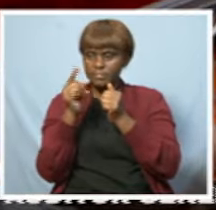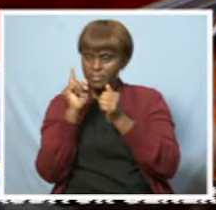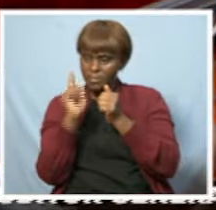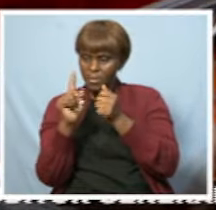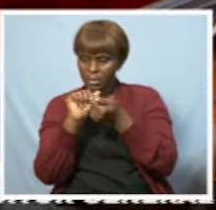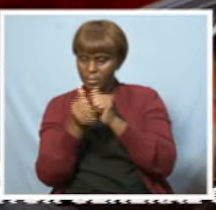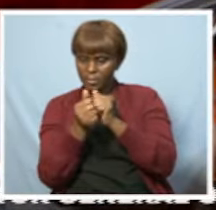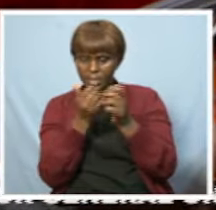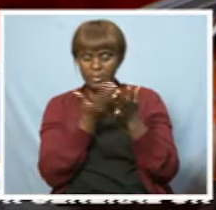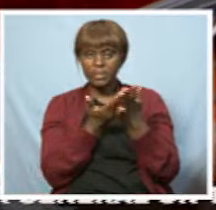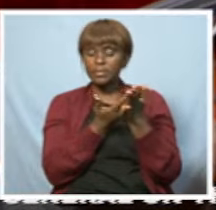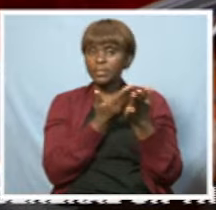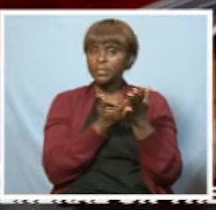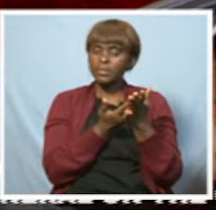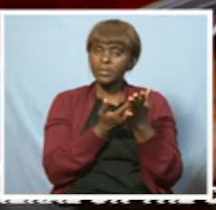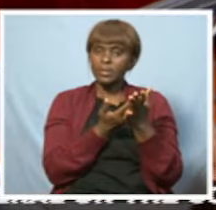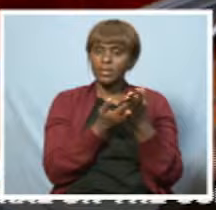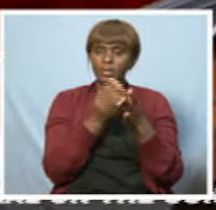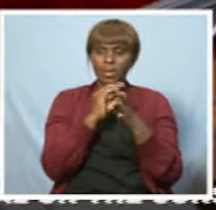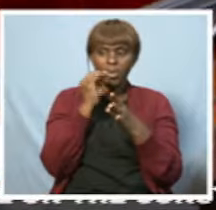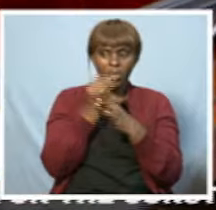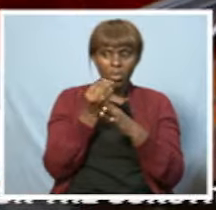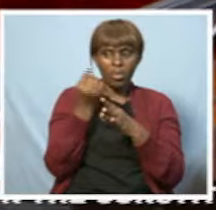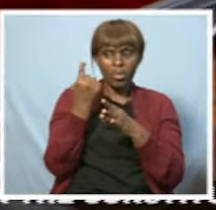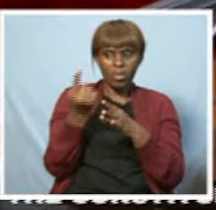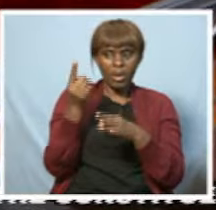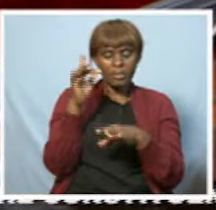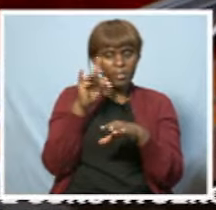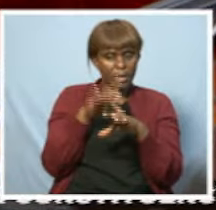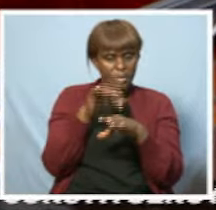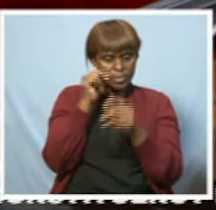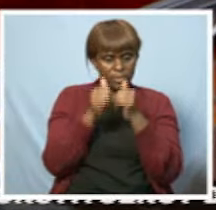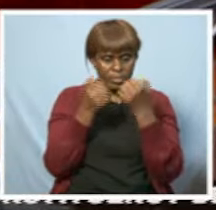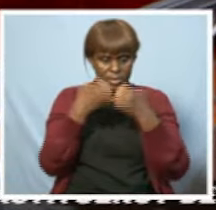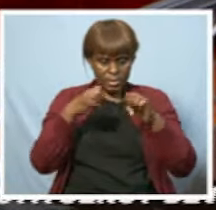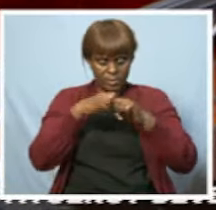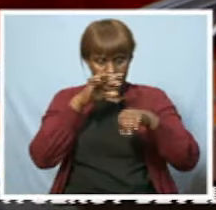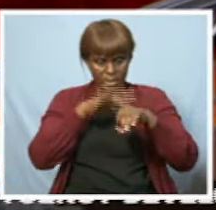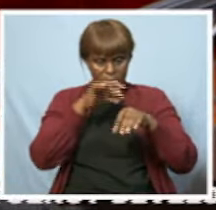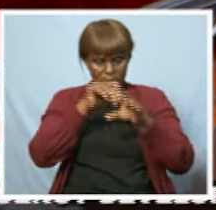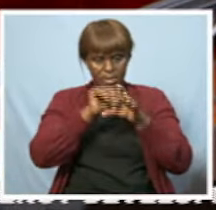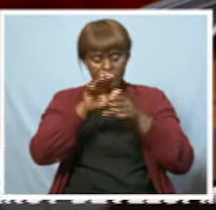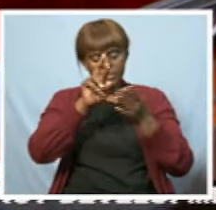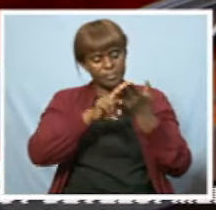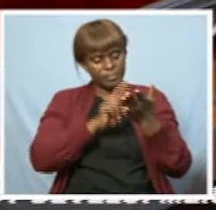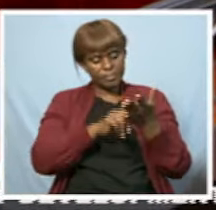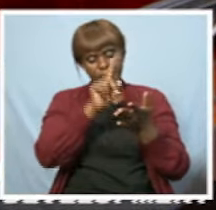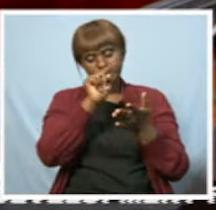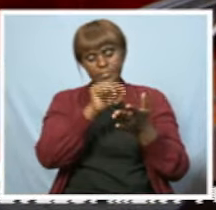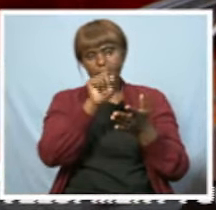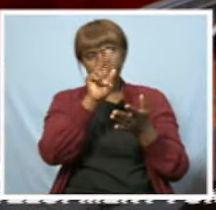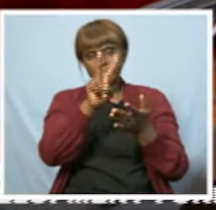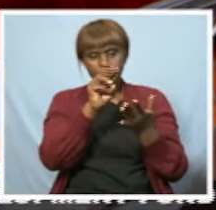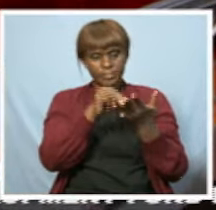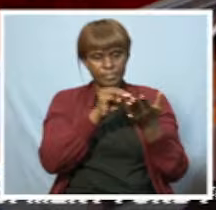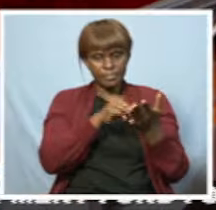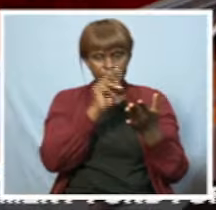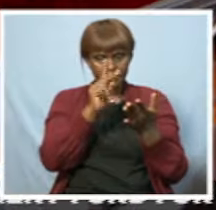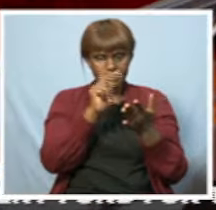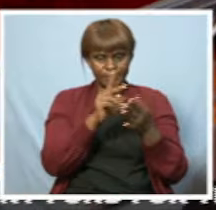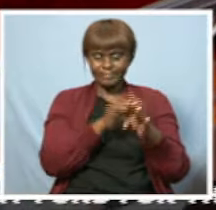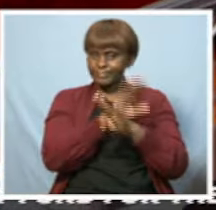here, or the one at, because even the one in the minutes is 1.2 million kwacha